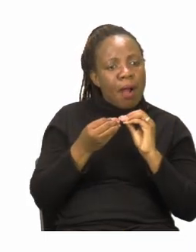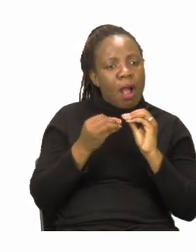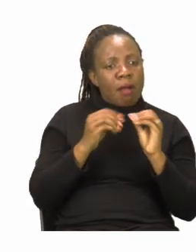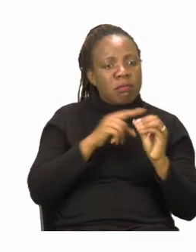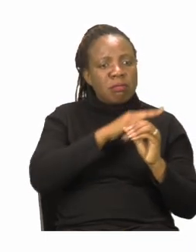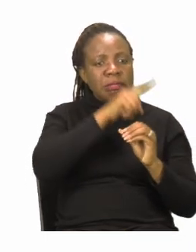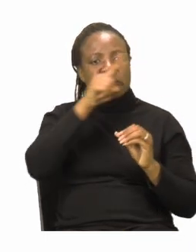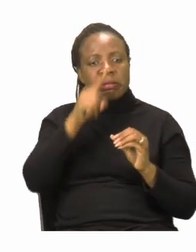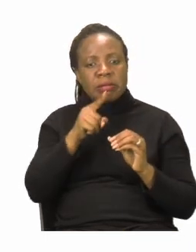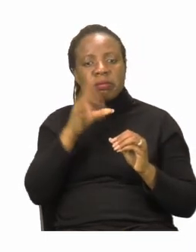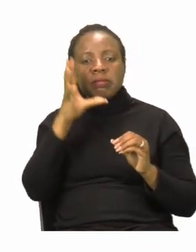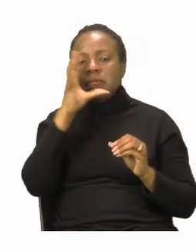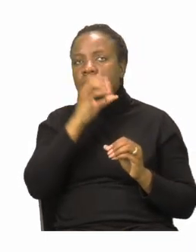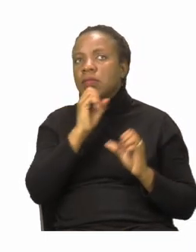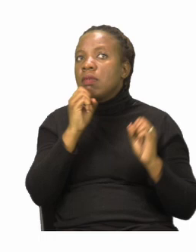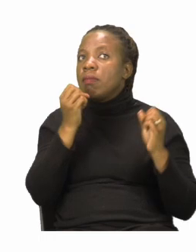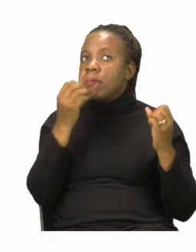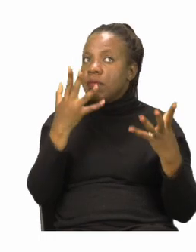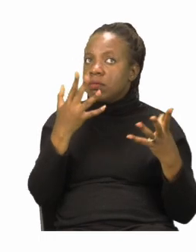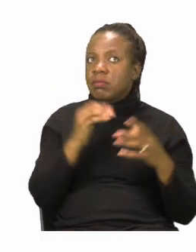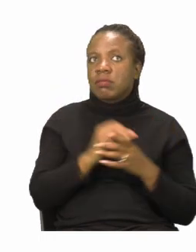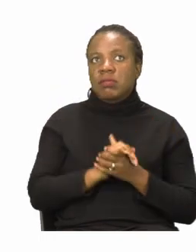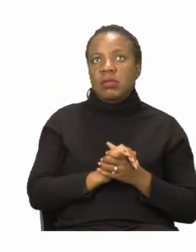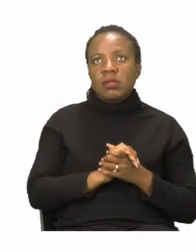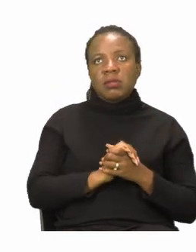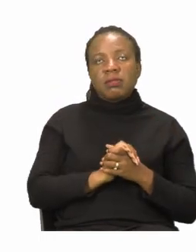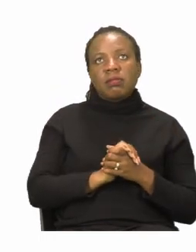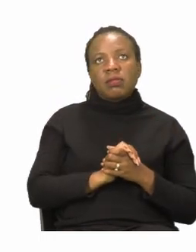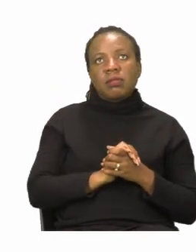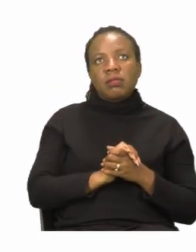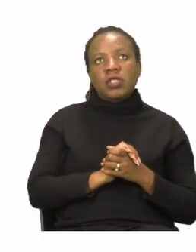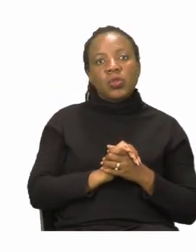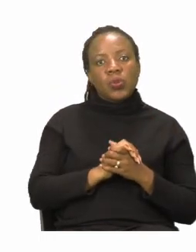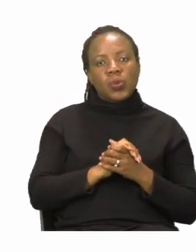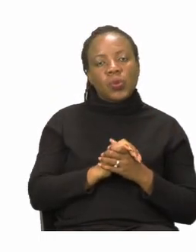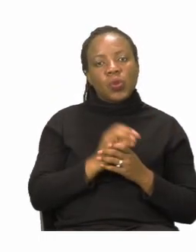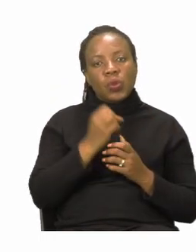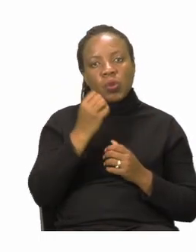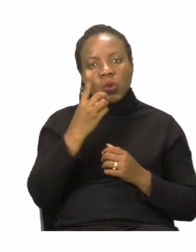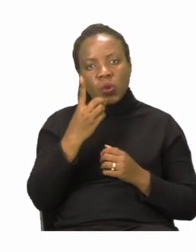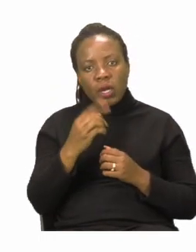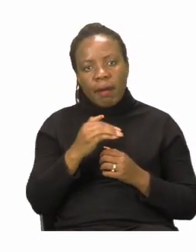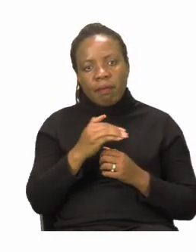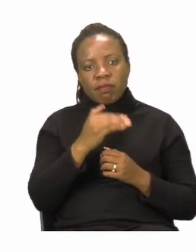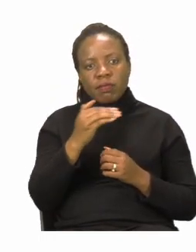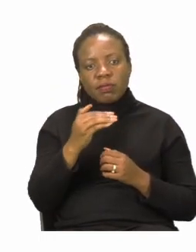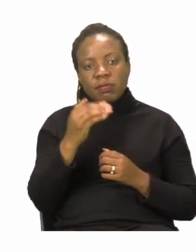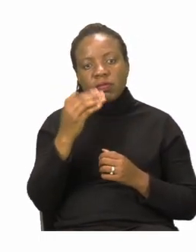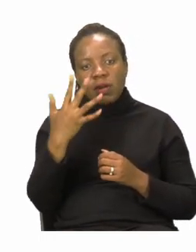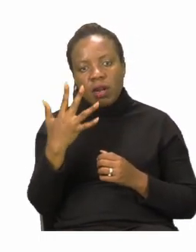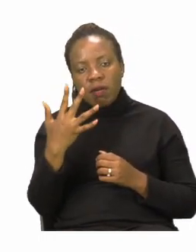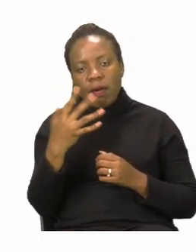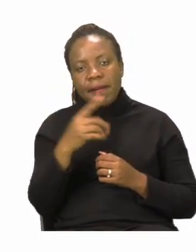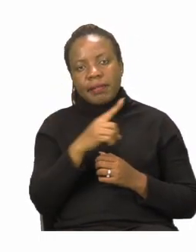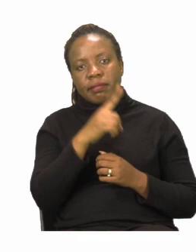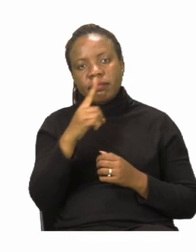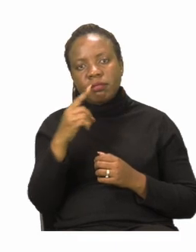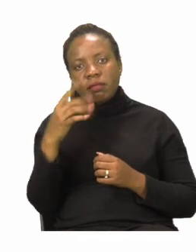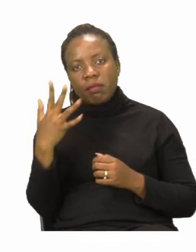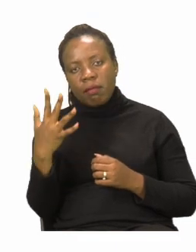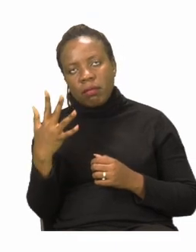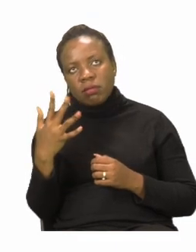here? We have counted in 5s. Okay, so now we have